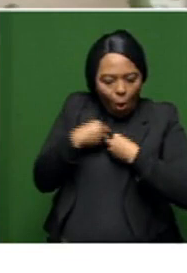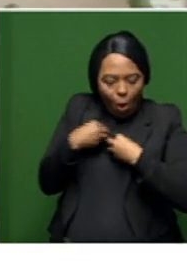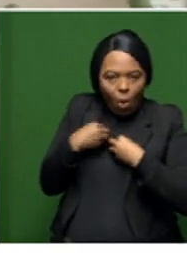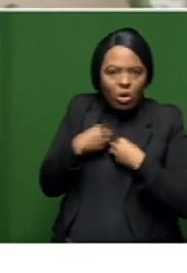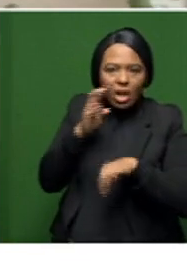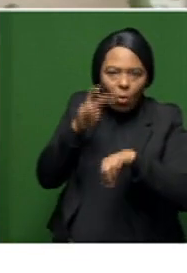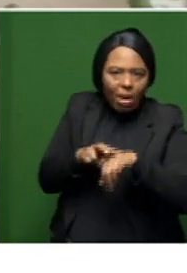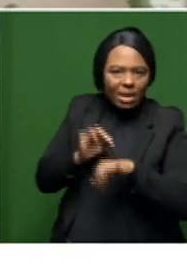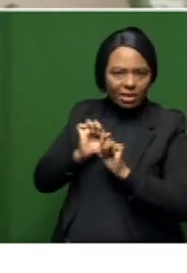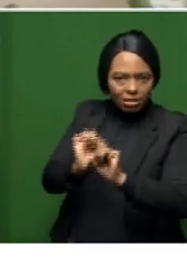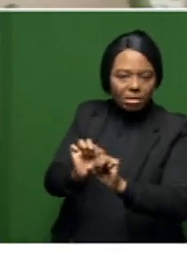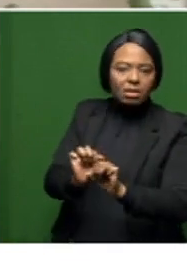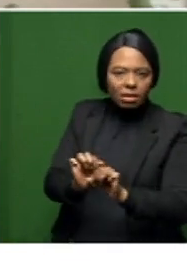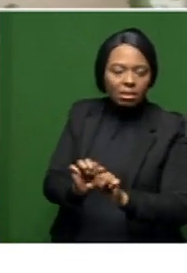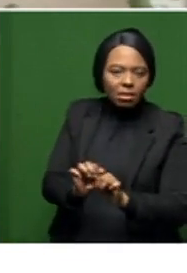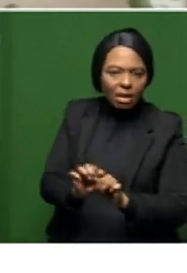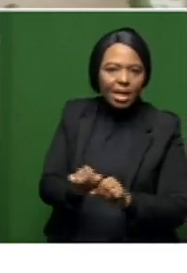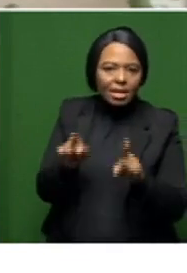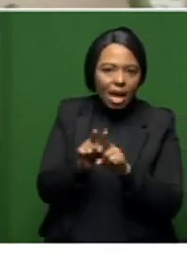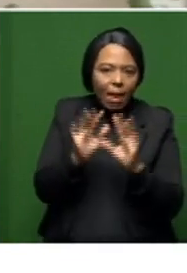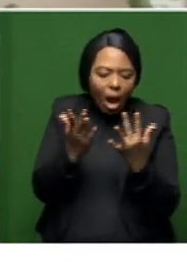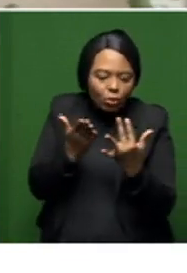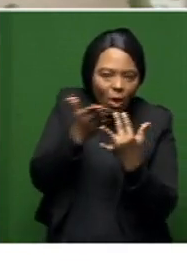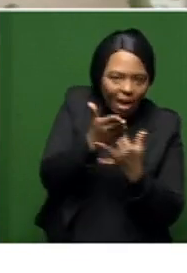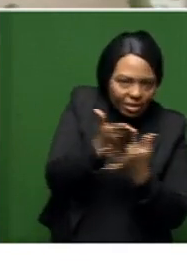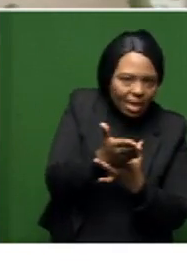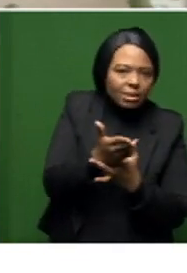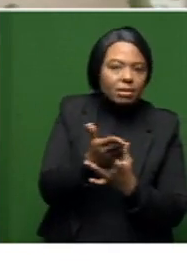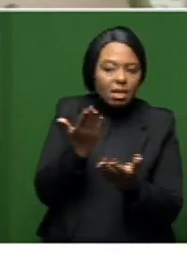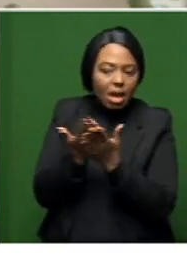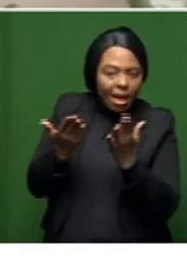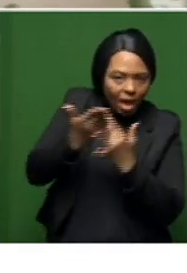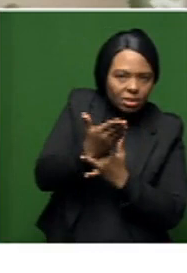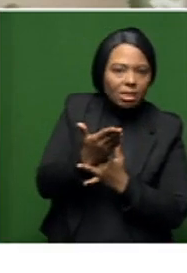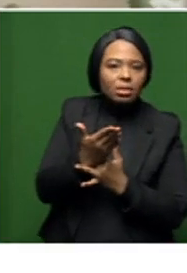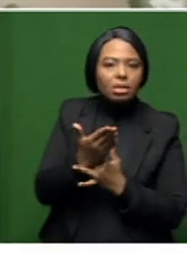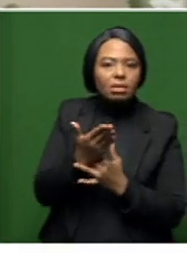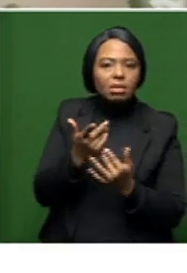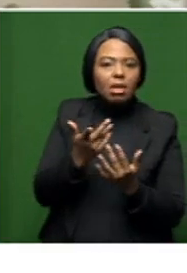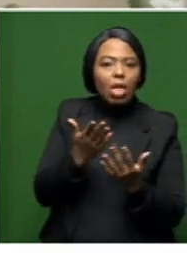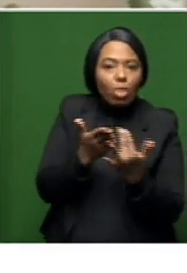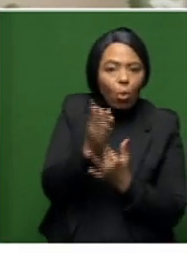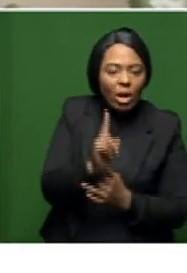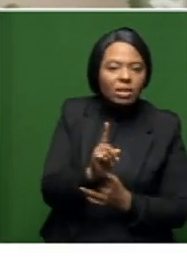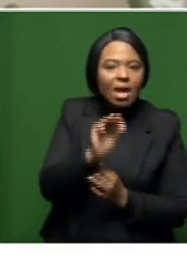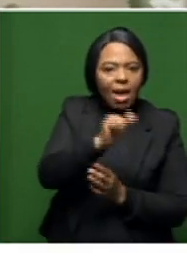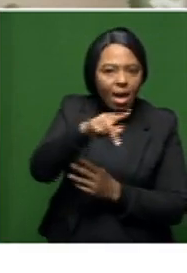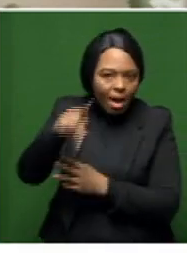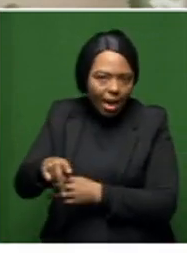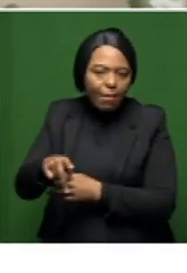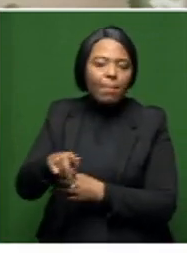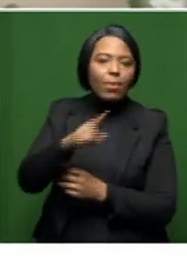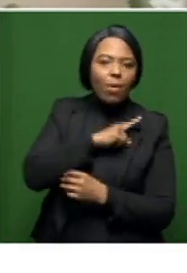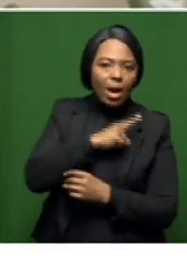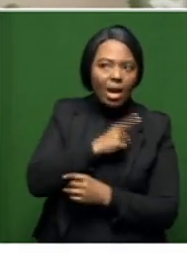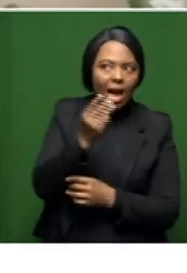and giving access to it through our app that enables the learners and parents and educators to quickly understand